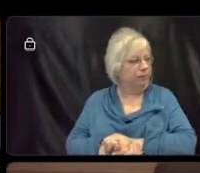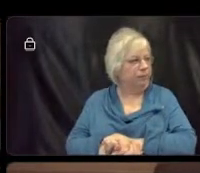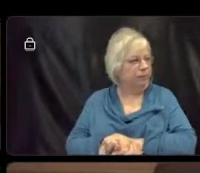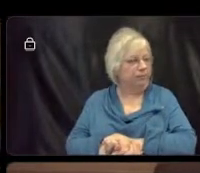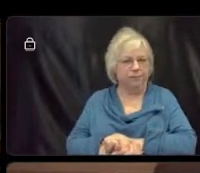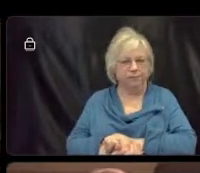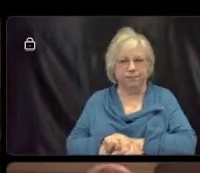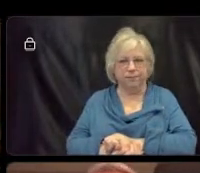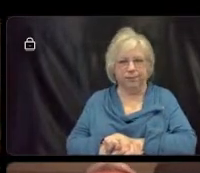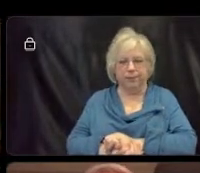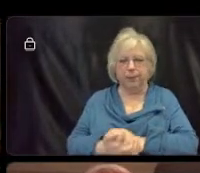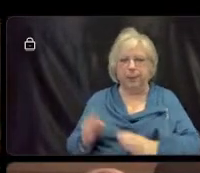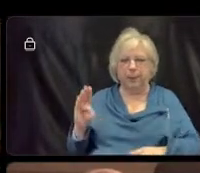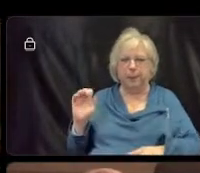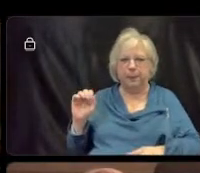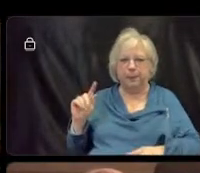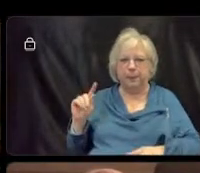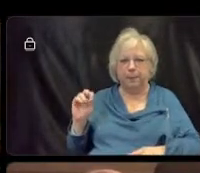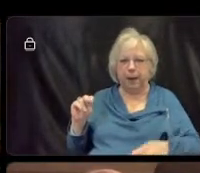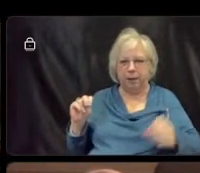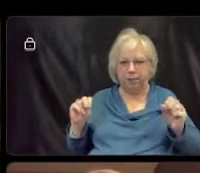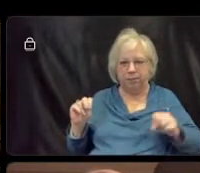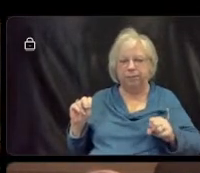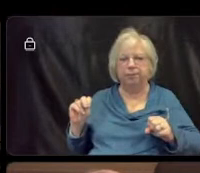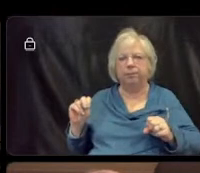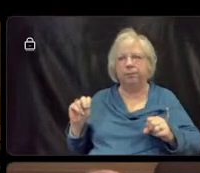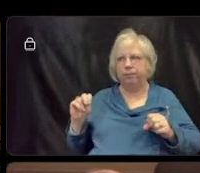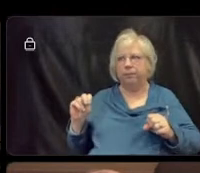Roll call vote. Benton. Yes?